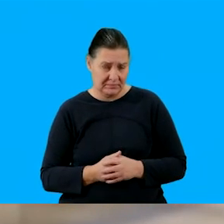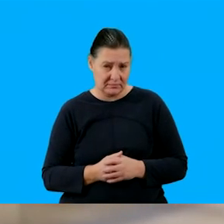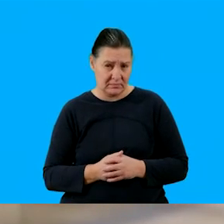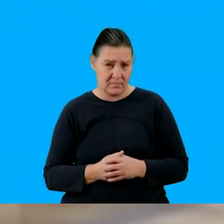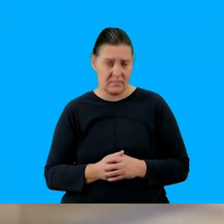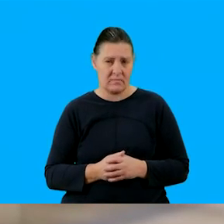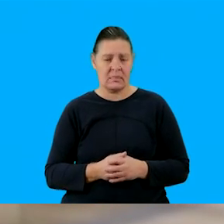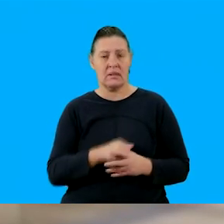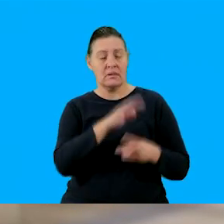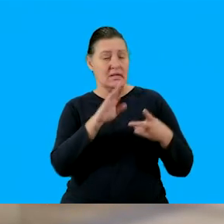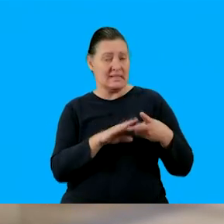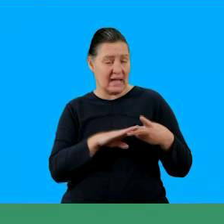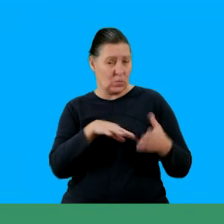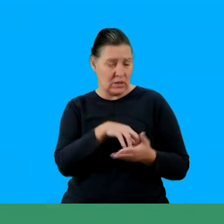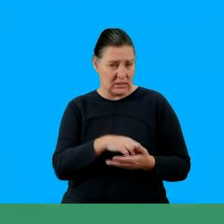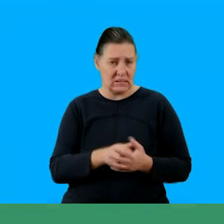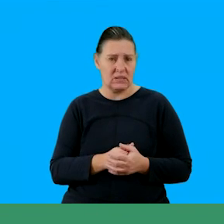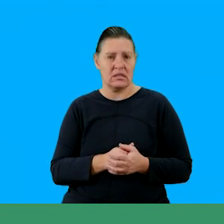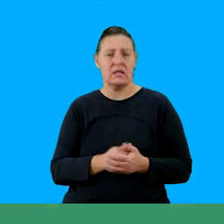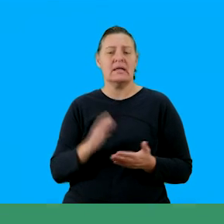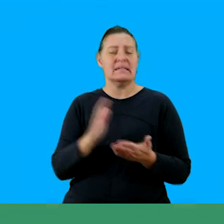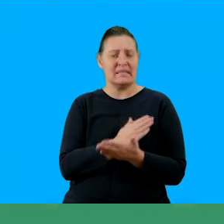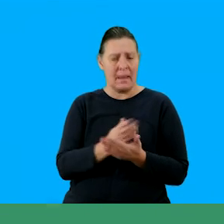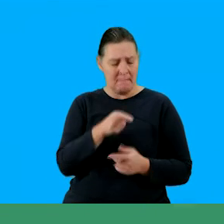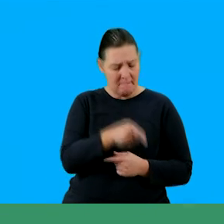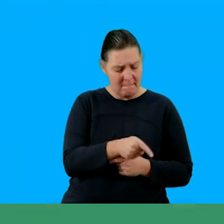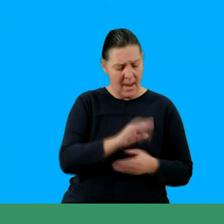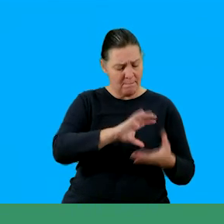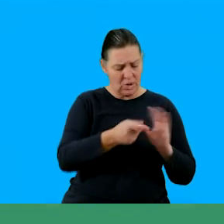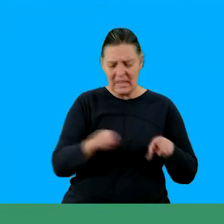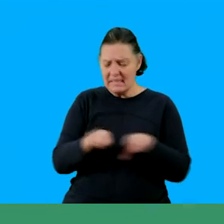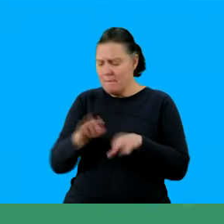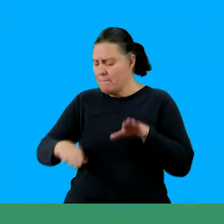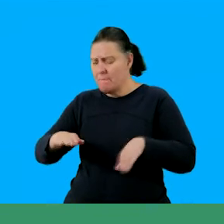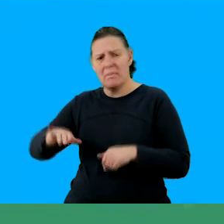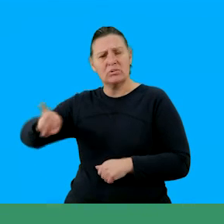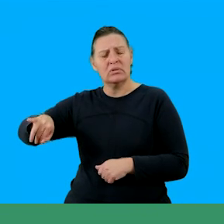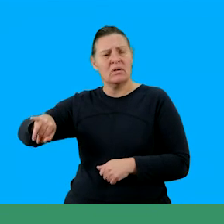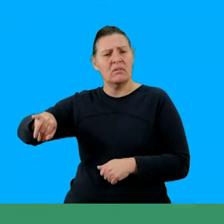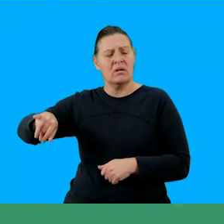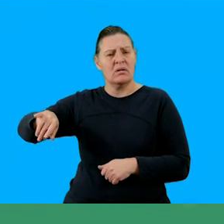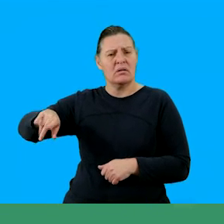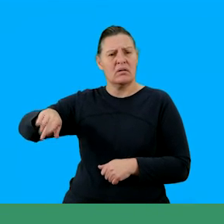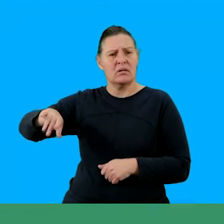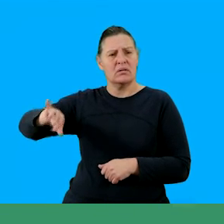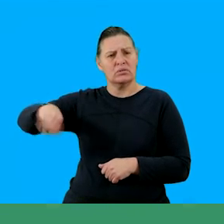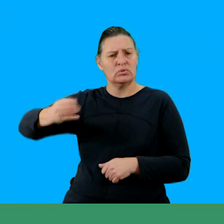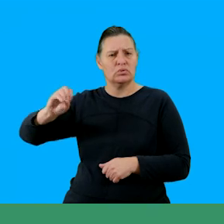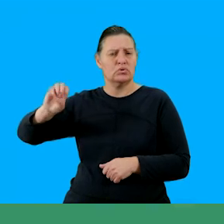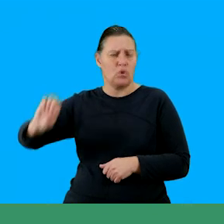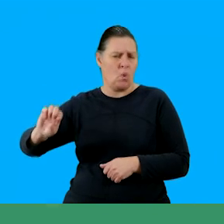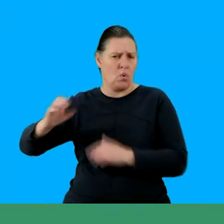the business. Then for the second weakness, some of JBM's bricks are similar to that